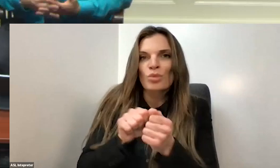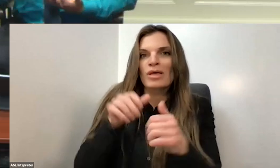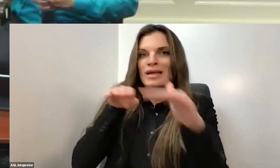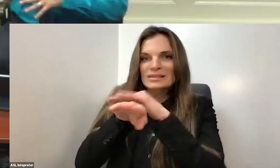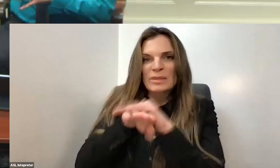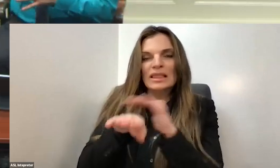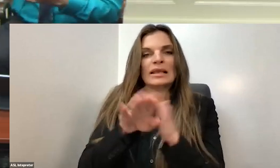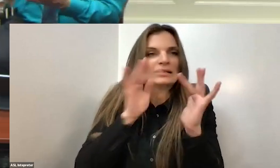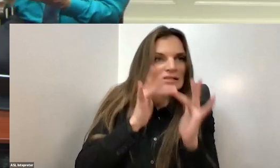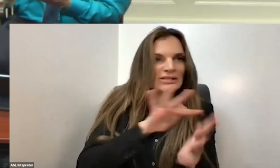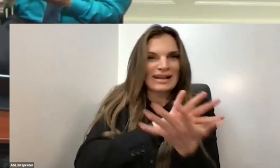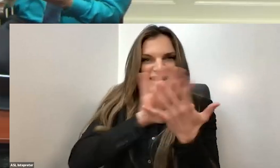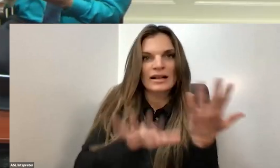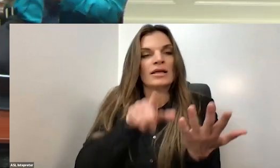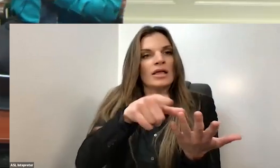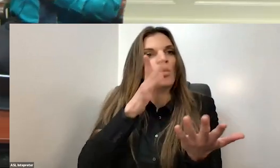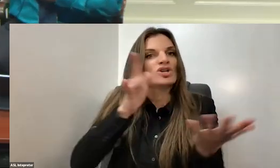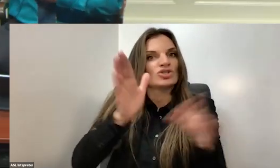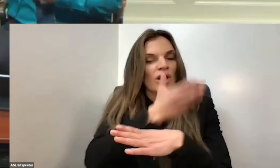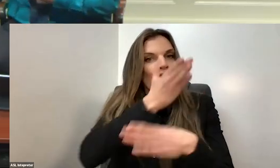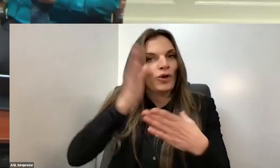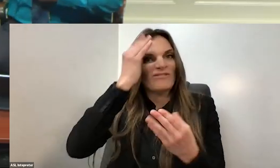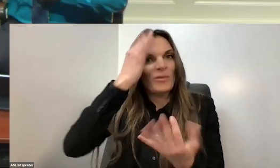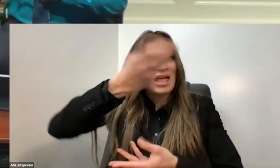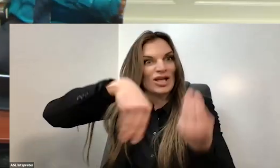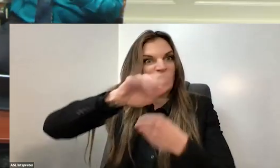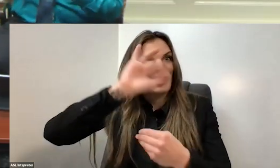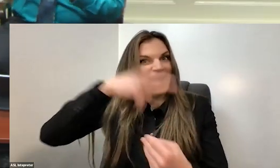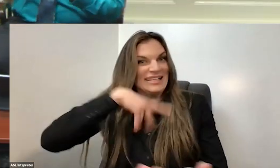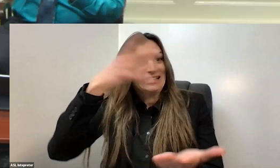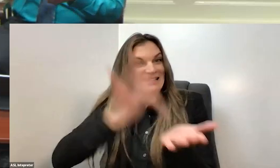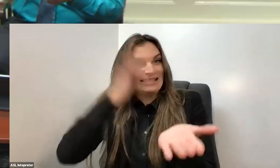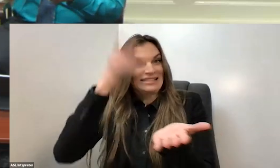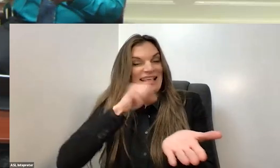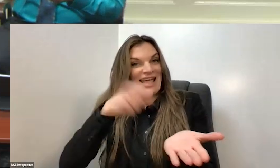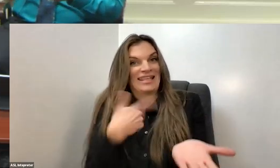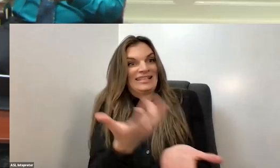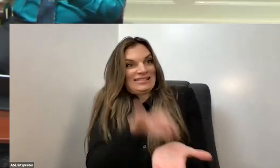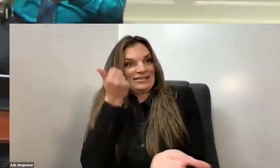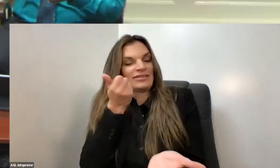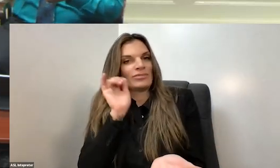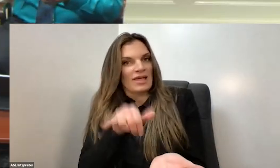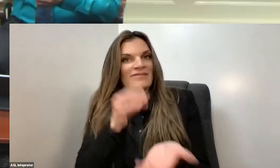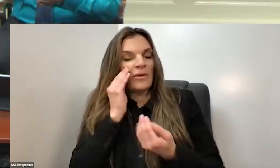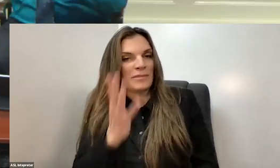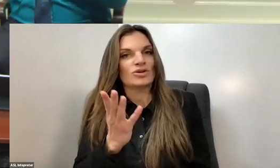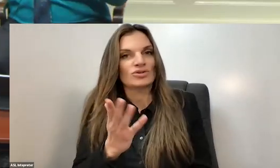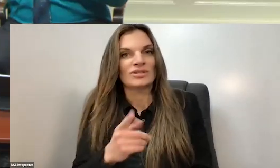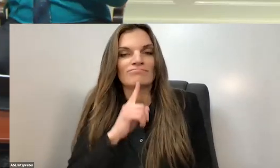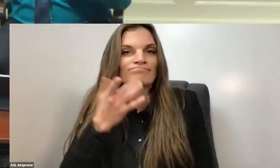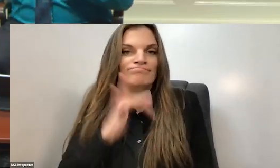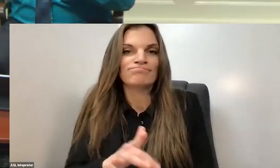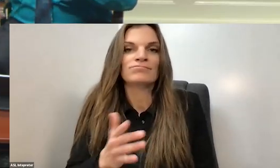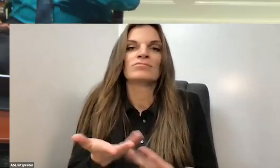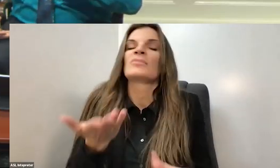and tricks. That's one of the things I love most about accessibility is even sometimes working in a space where you might have a